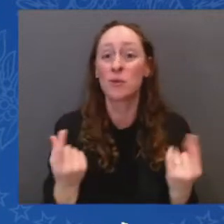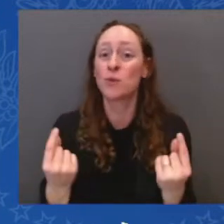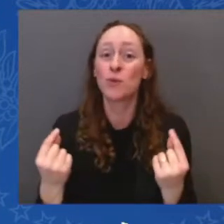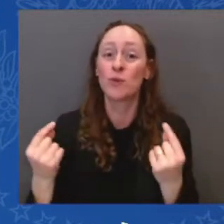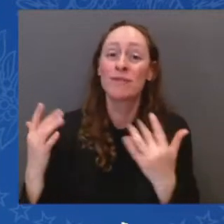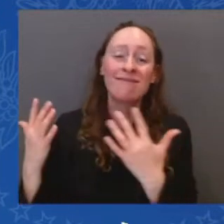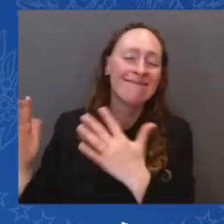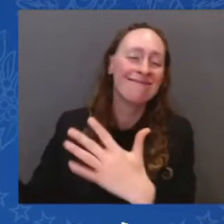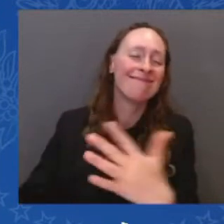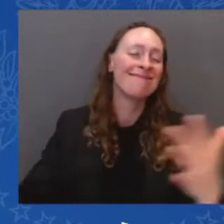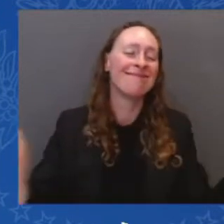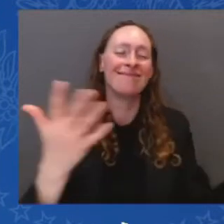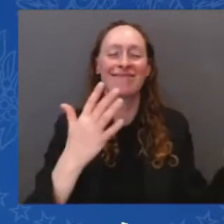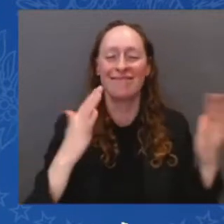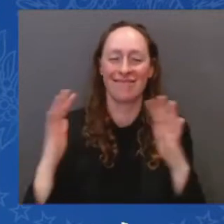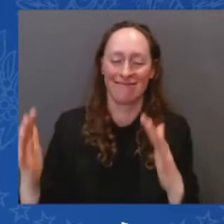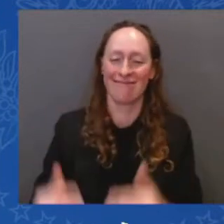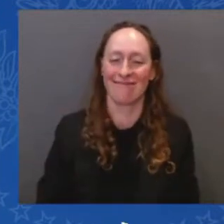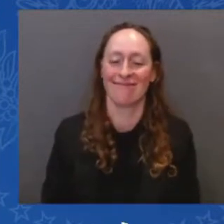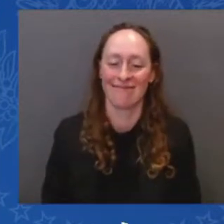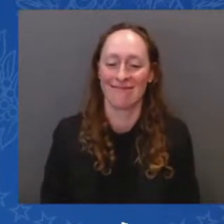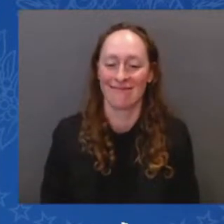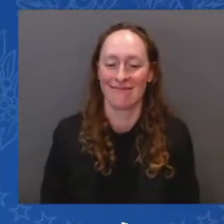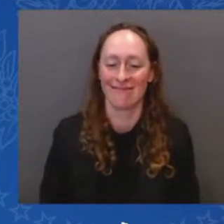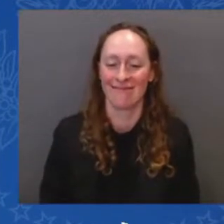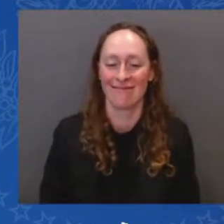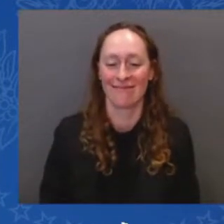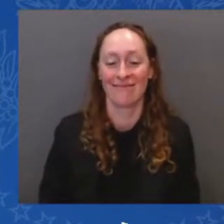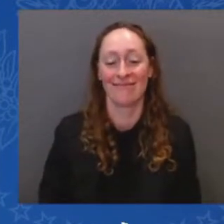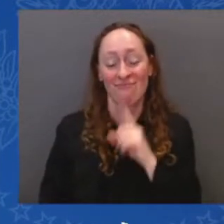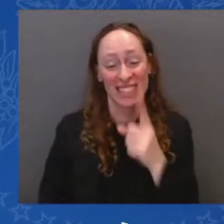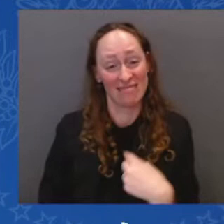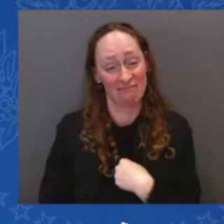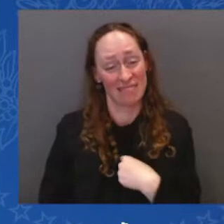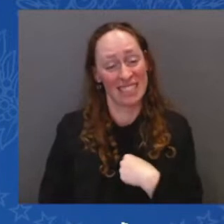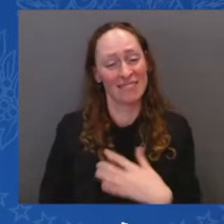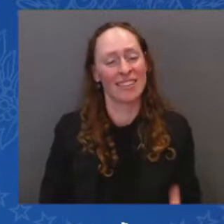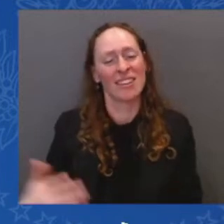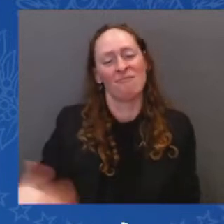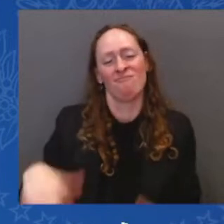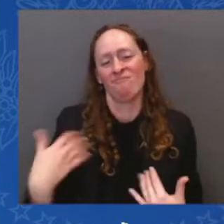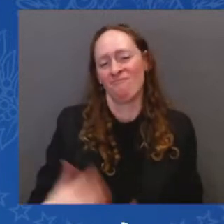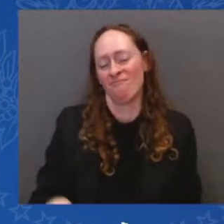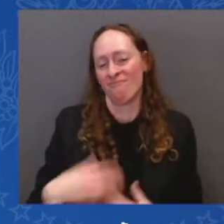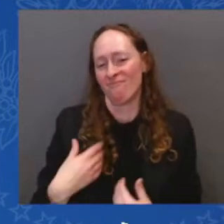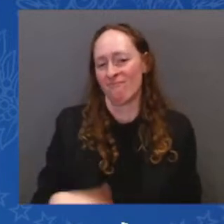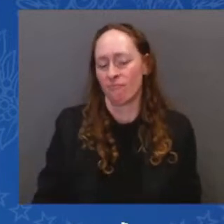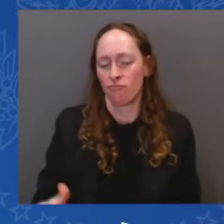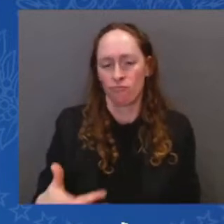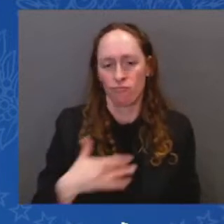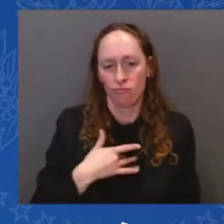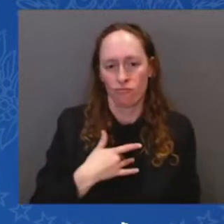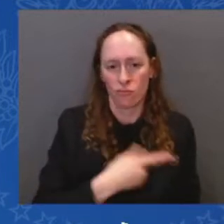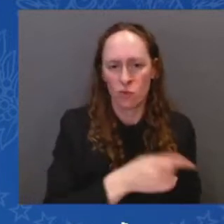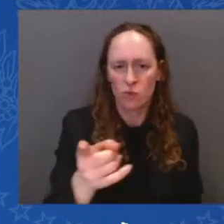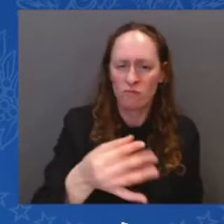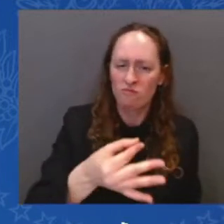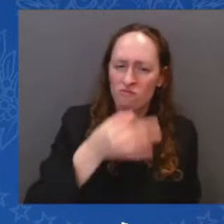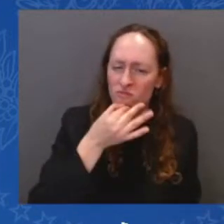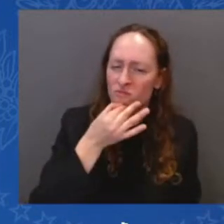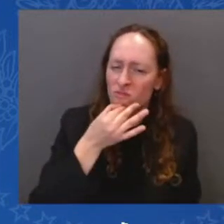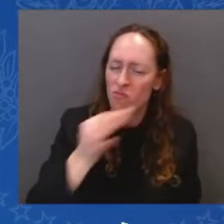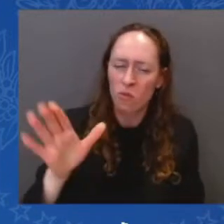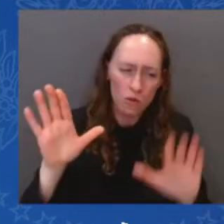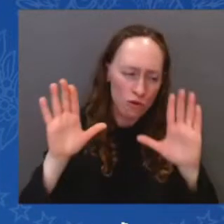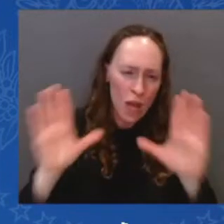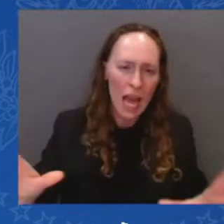They were exceptional under intense pressure in a fast-paced environment where the costs were high.